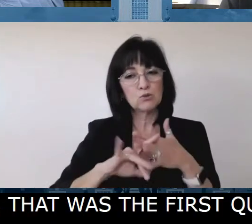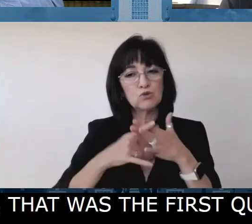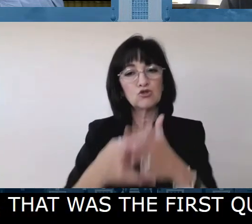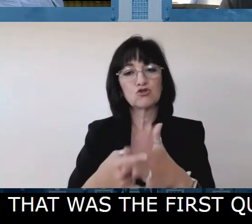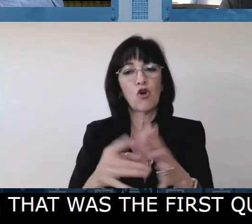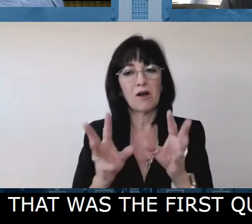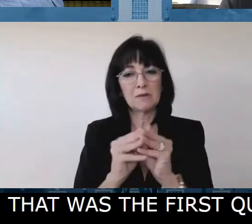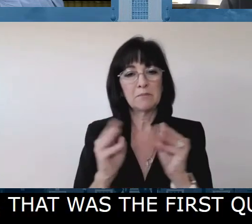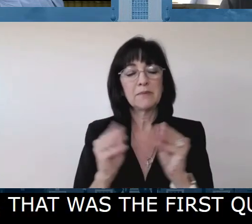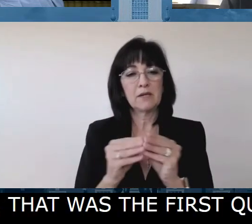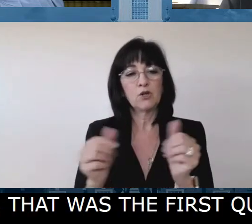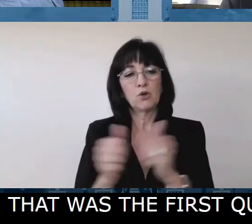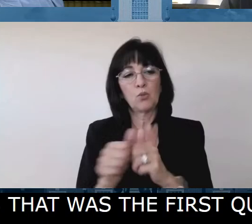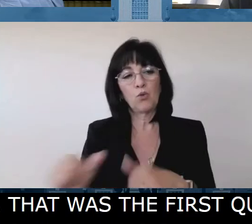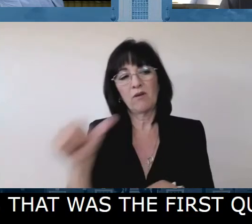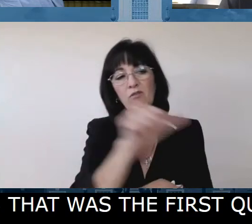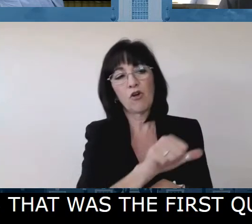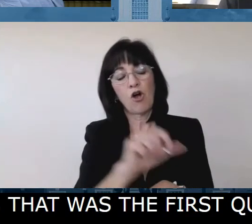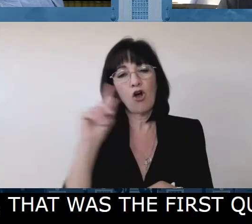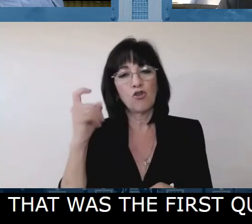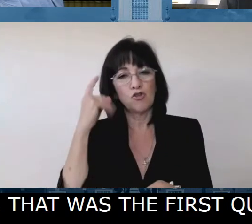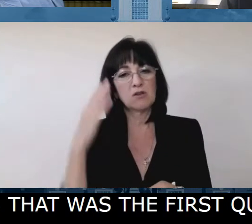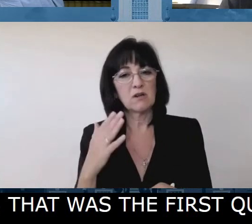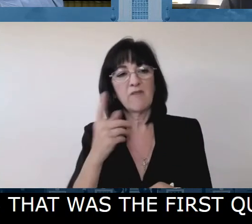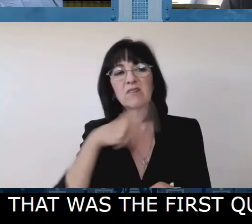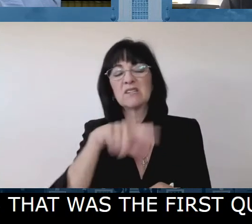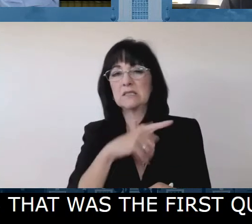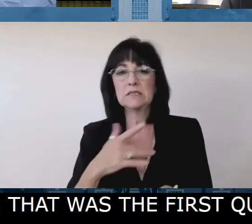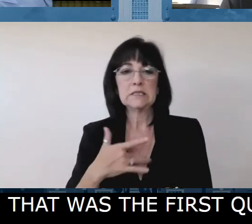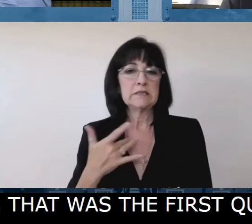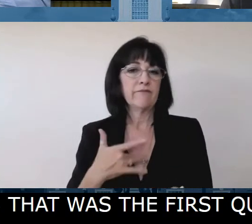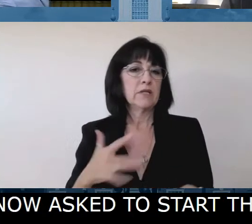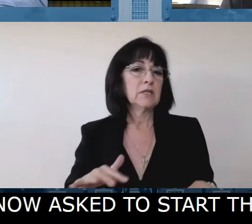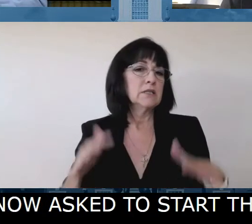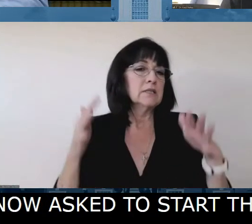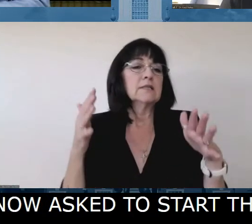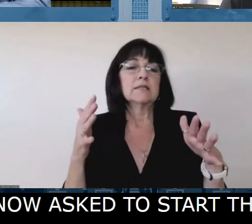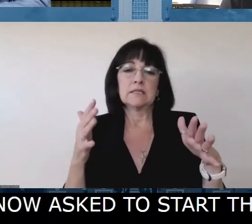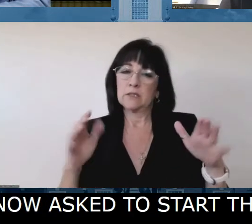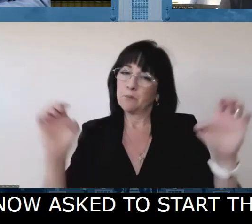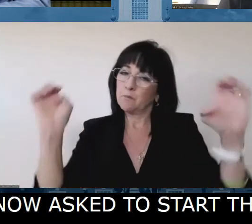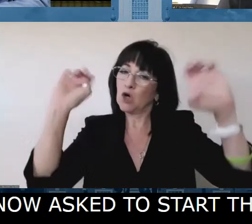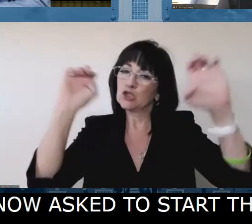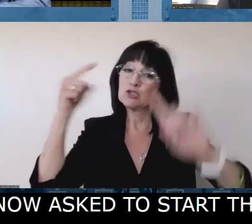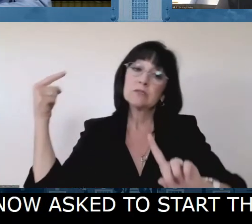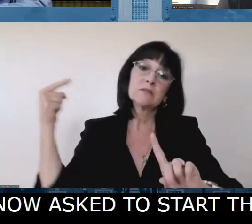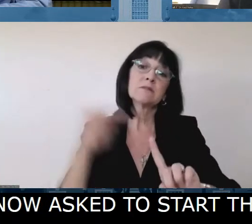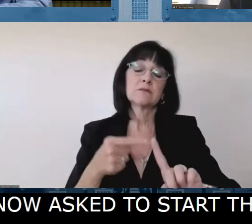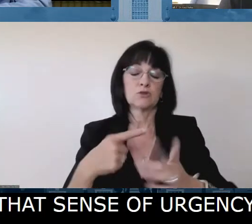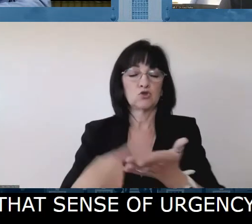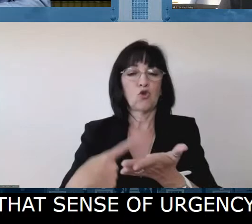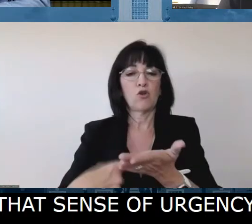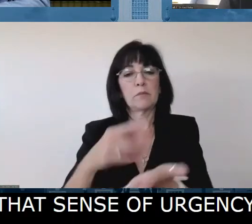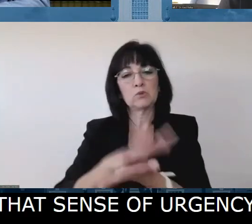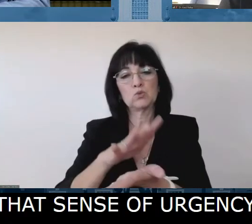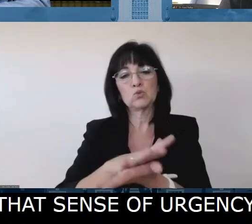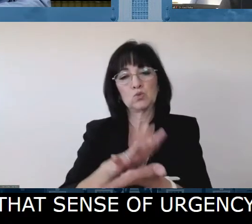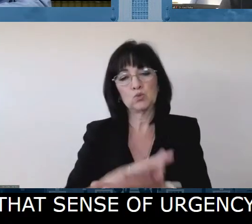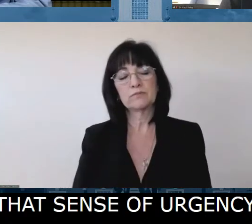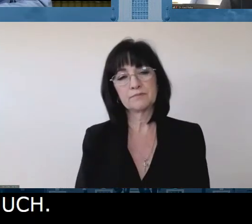other governors share that sense of urgency. Thank you so much.